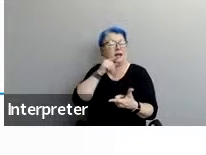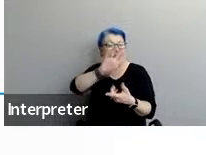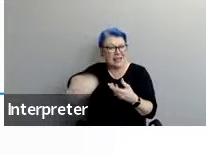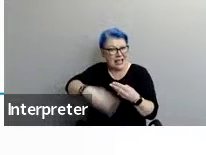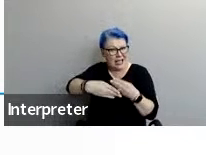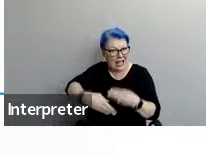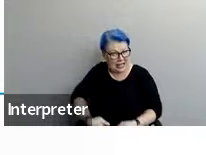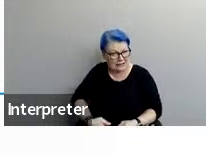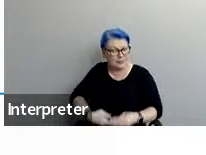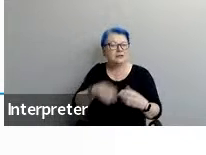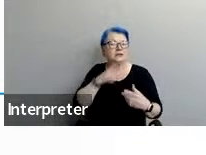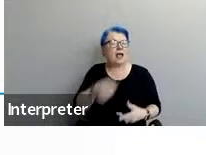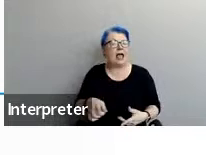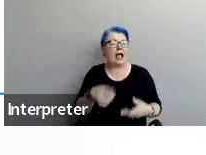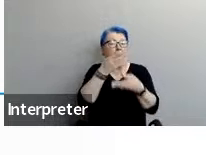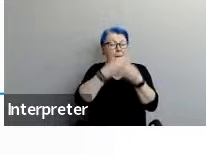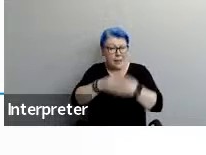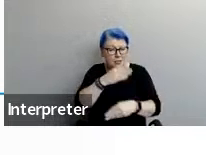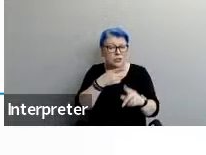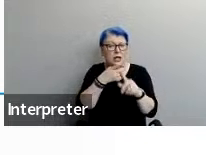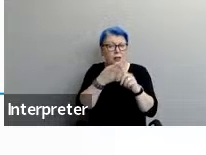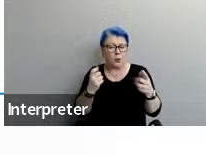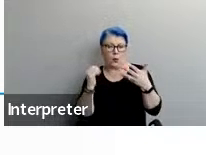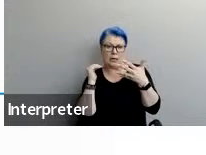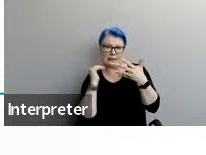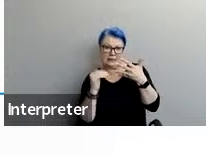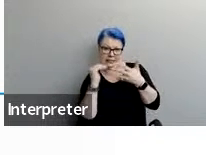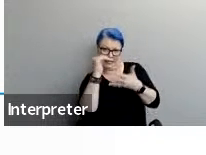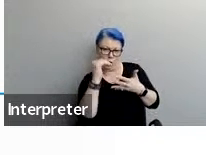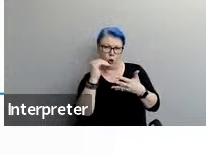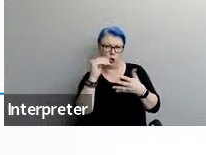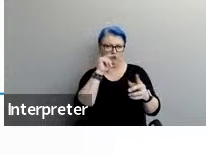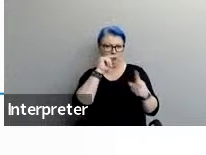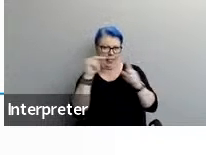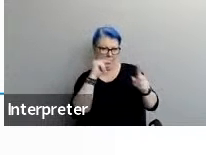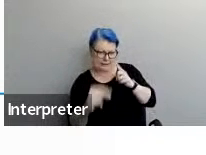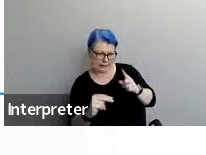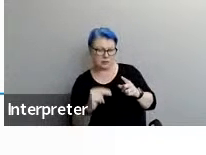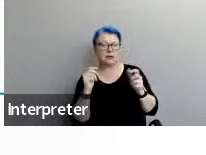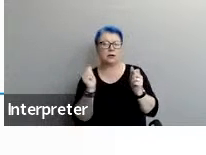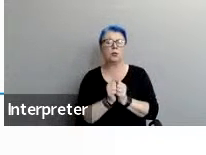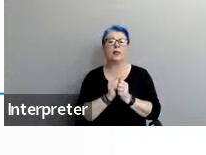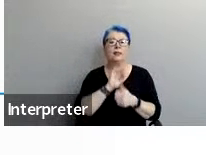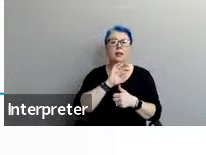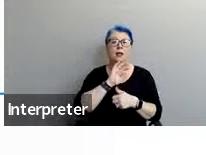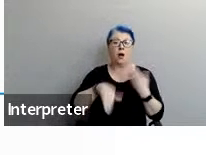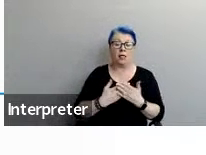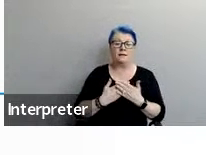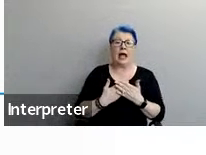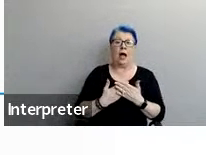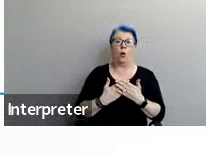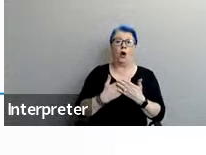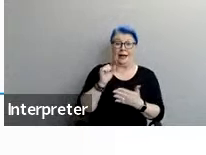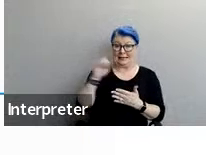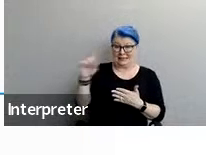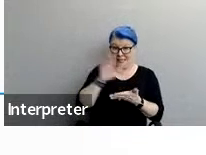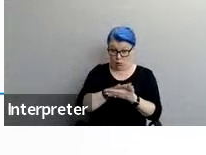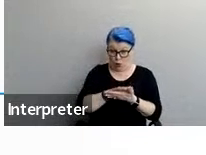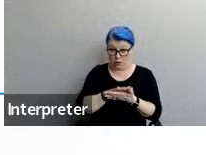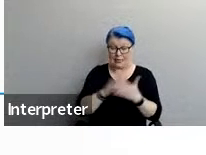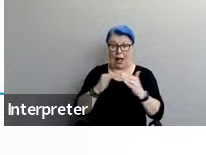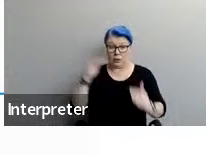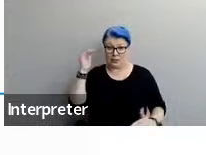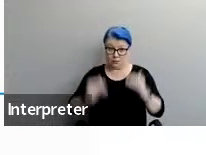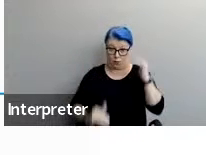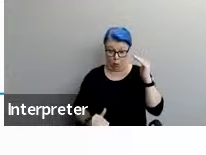through tiered lenses of all our partner districts and our SSD schools, our disproportionality districts, and then our